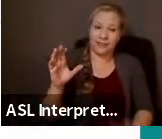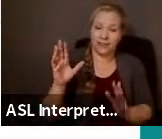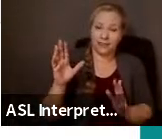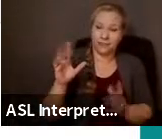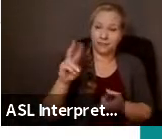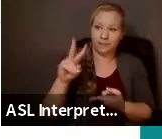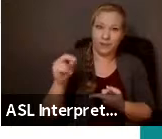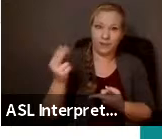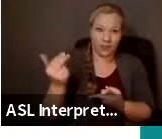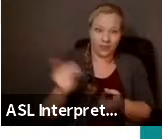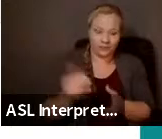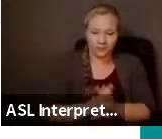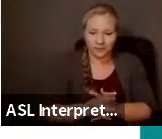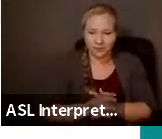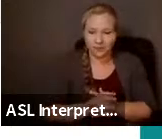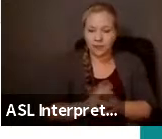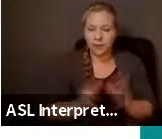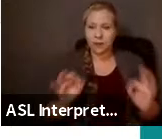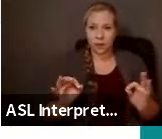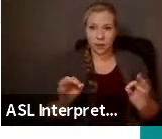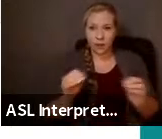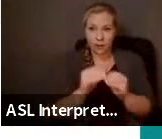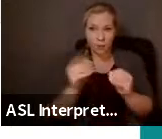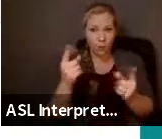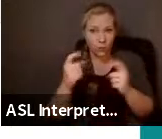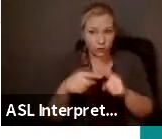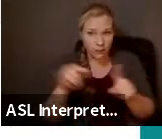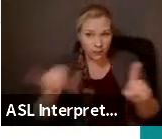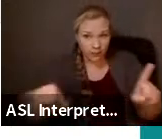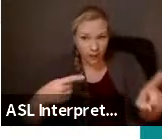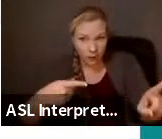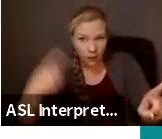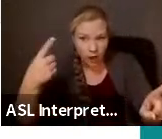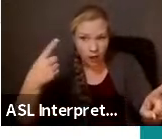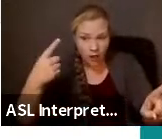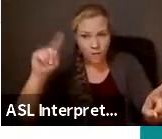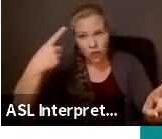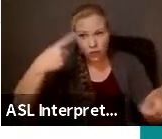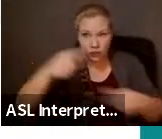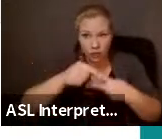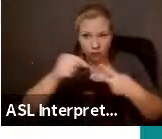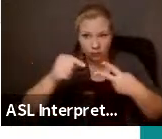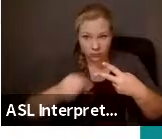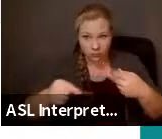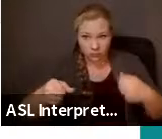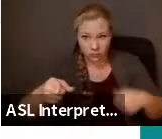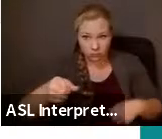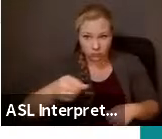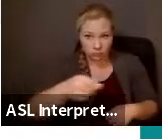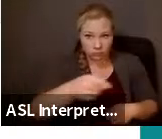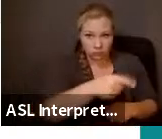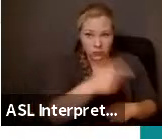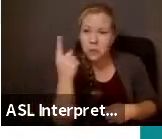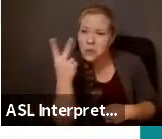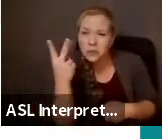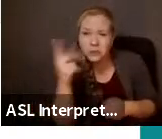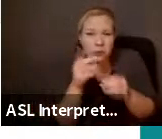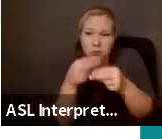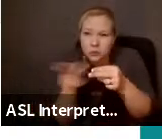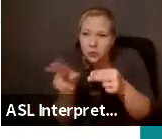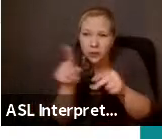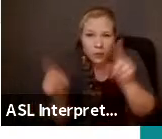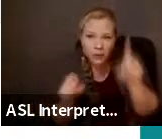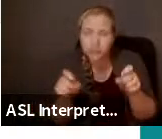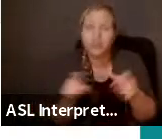any questions about option number 1 so far? And we'll take a quick question or two here, and then, as Katie